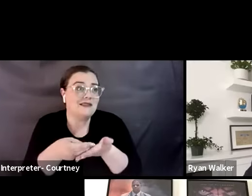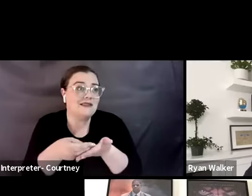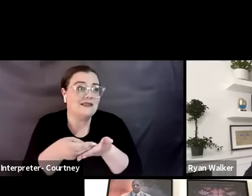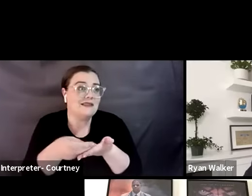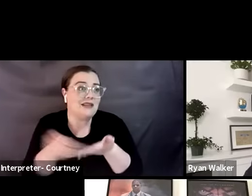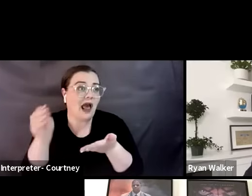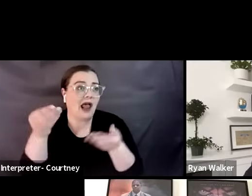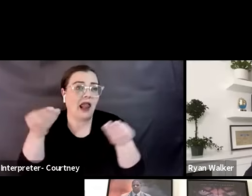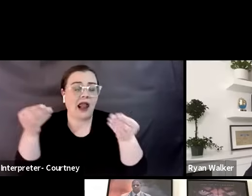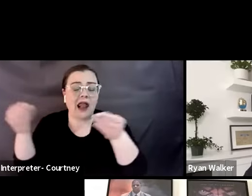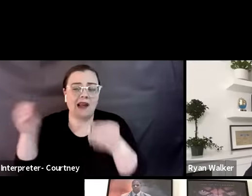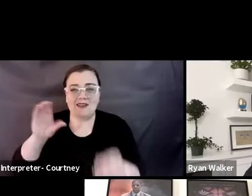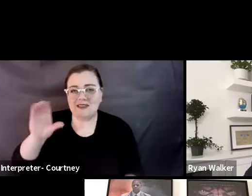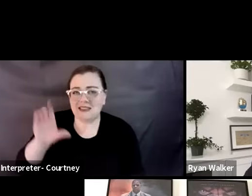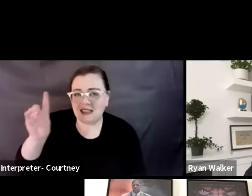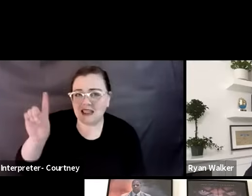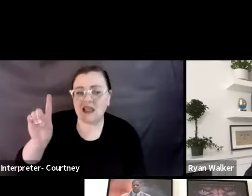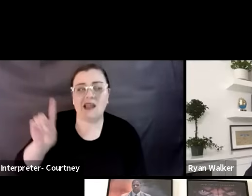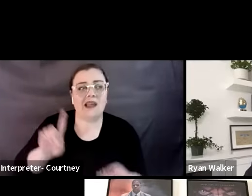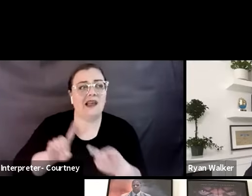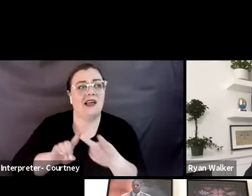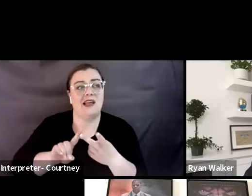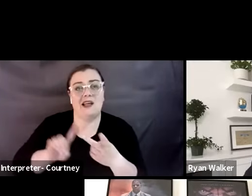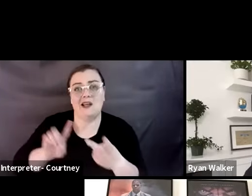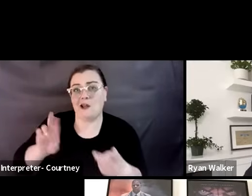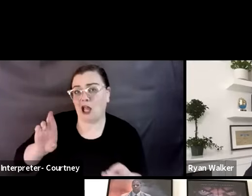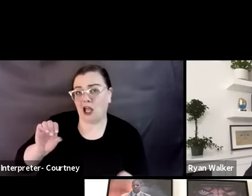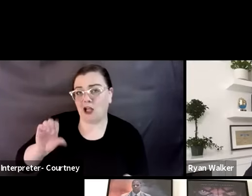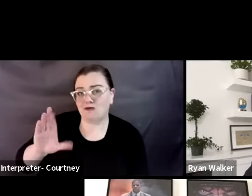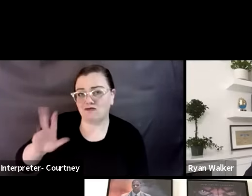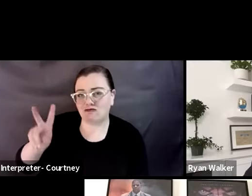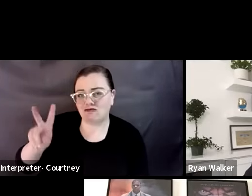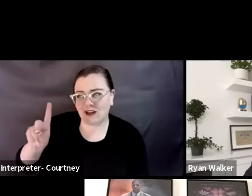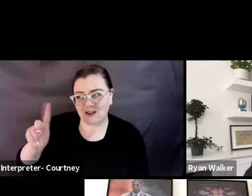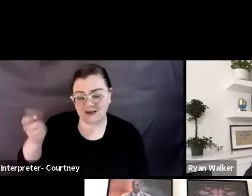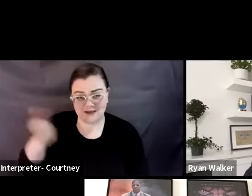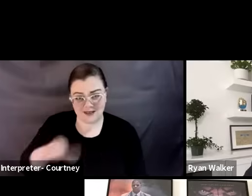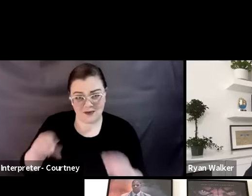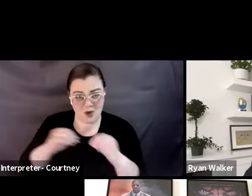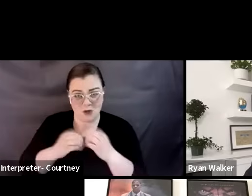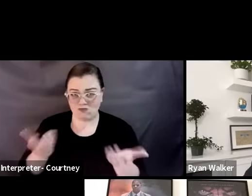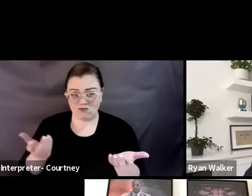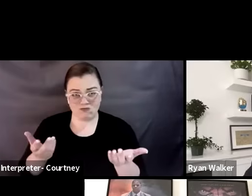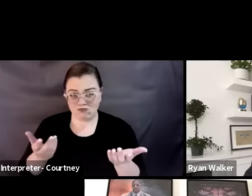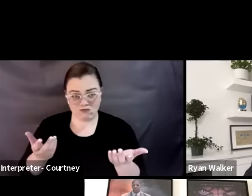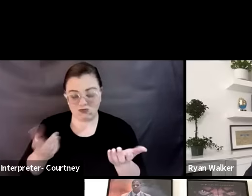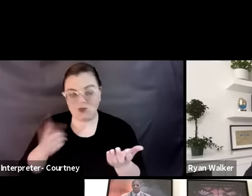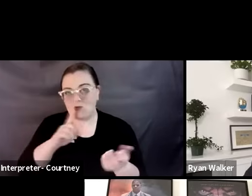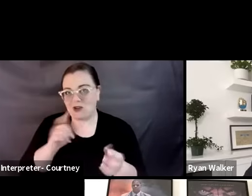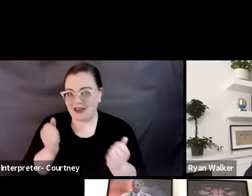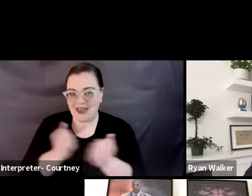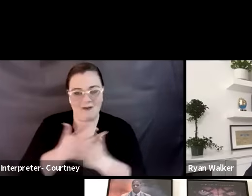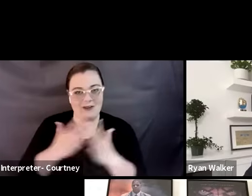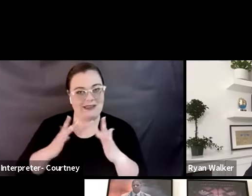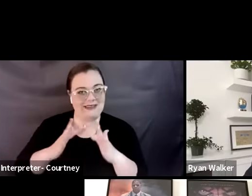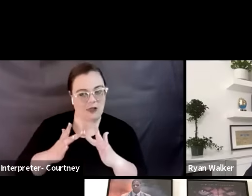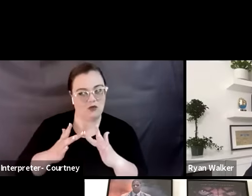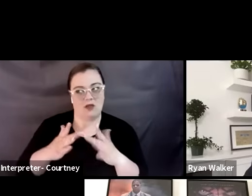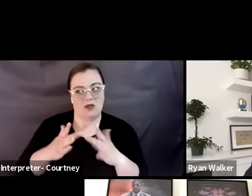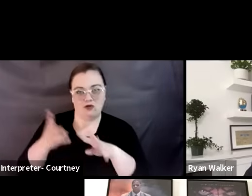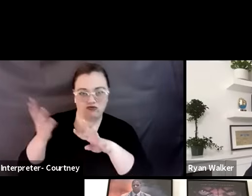basis and merchandising opportunities. But other than that, it's a streaming world. So